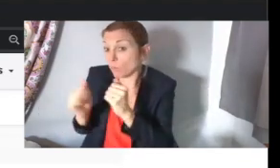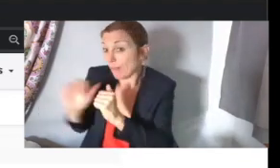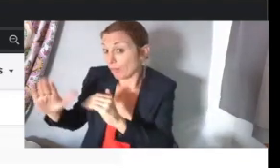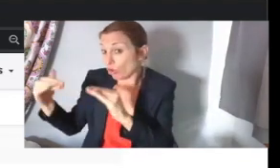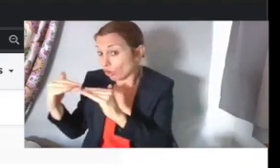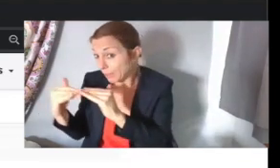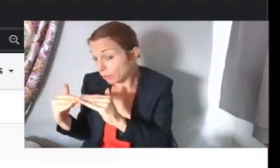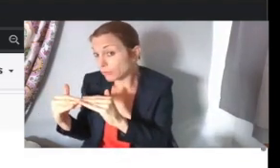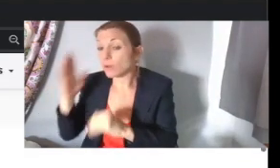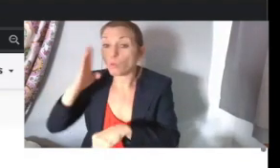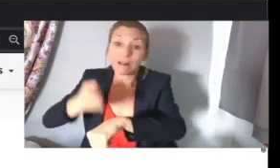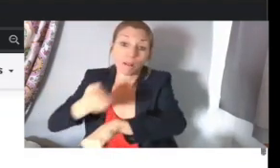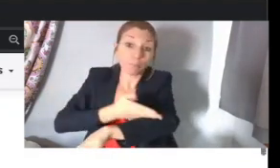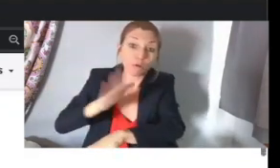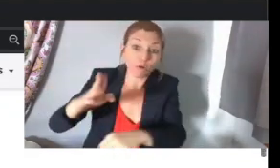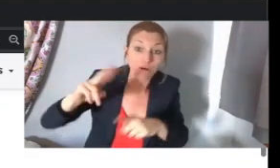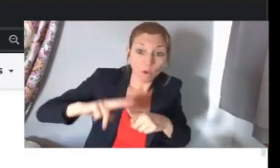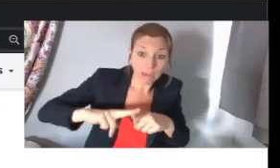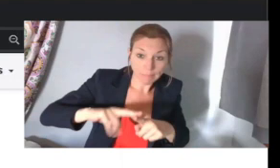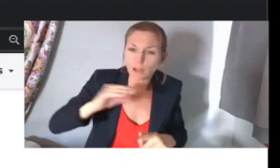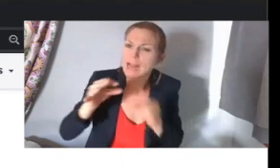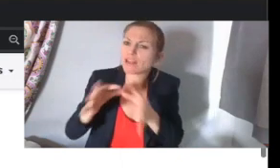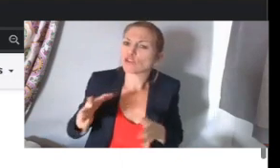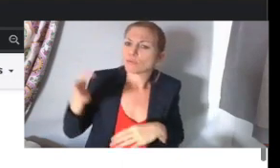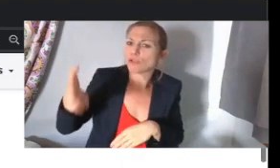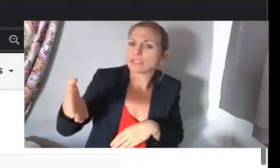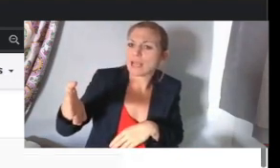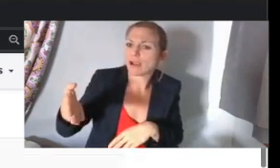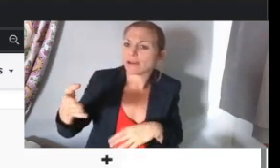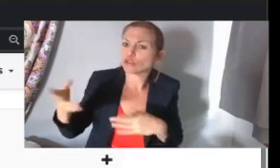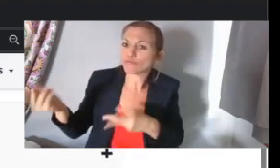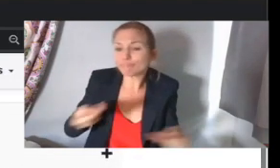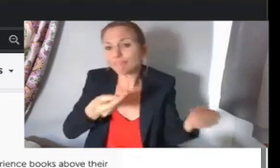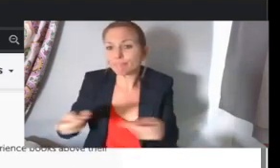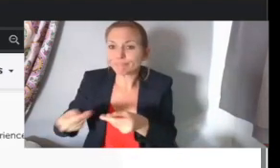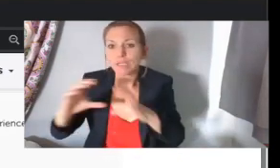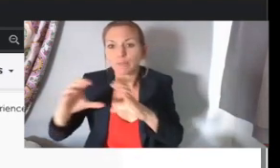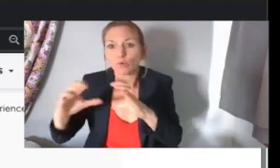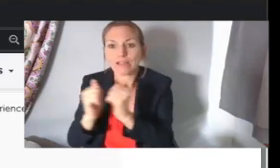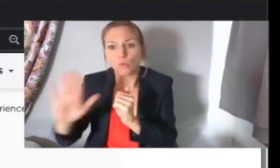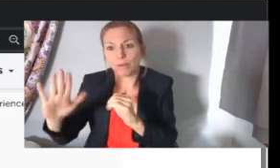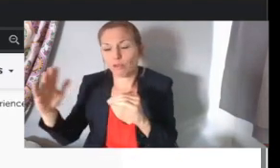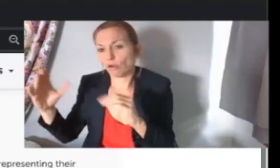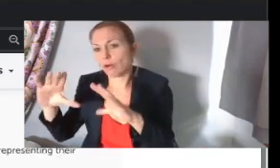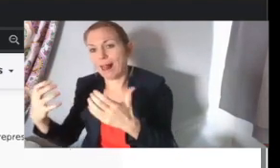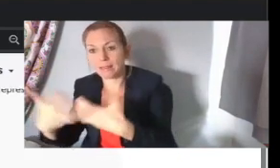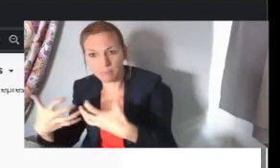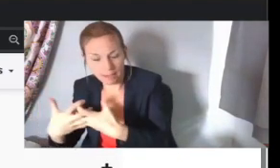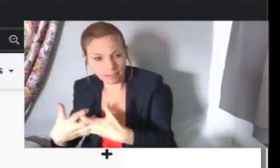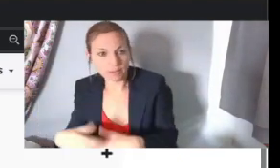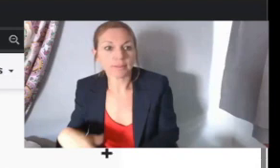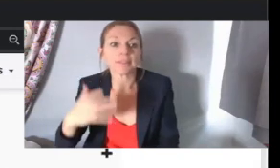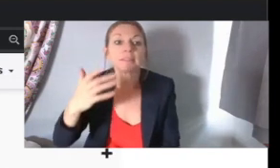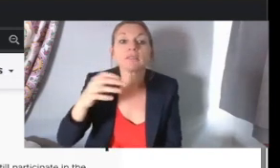to her interpreter while she's working with classmates. Now, as we go down, we can select a few more that pique our